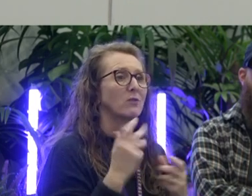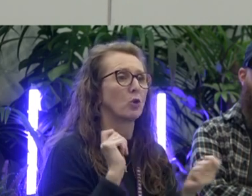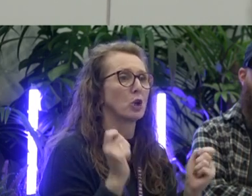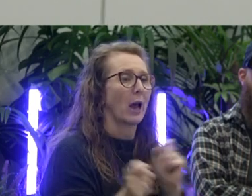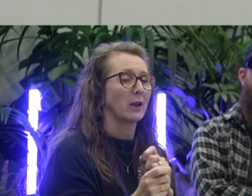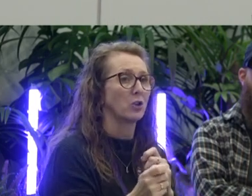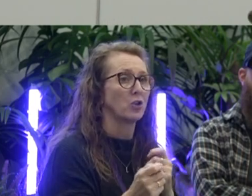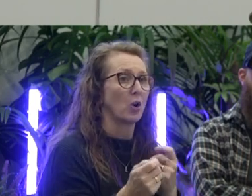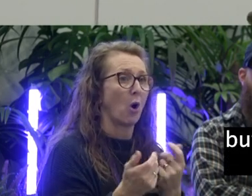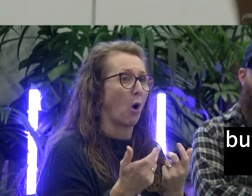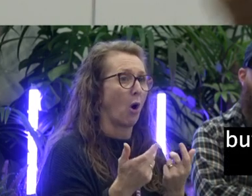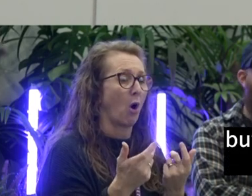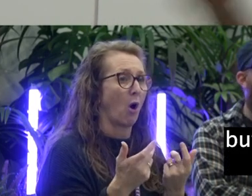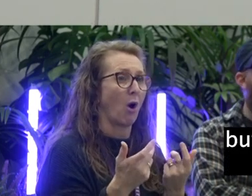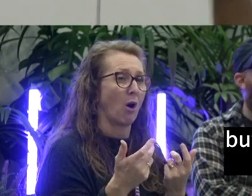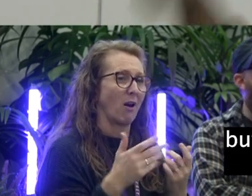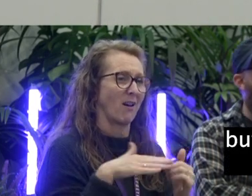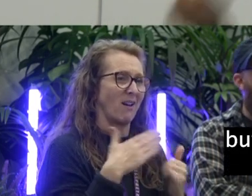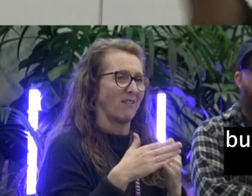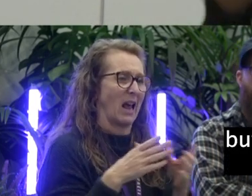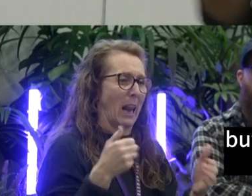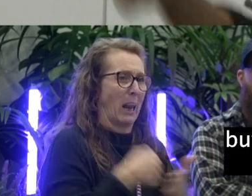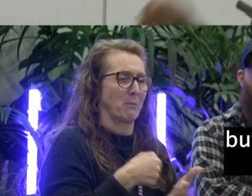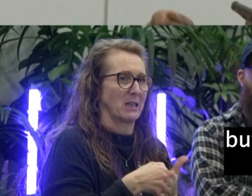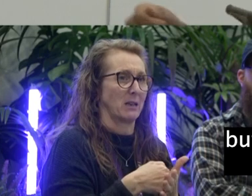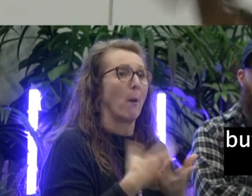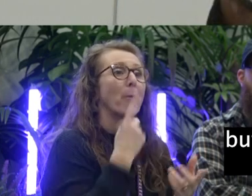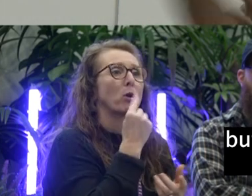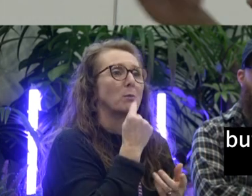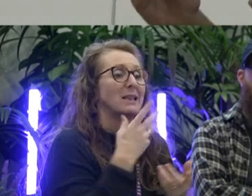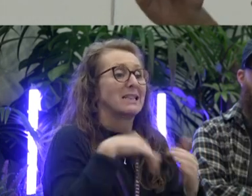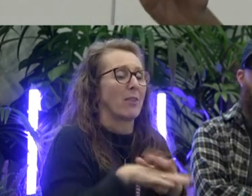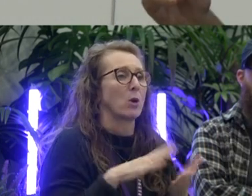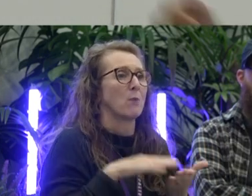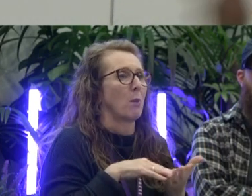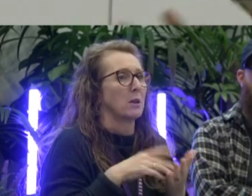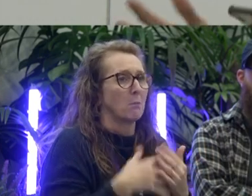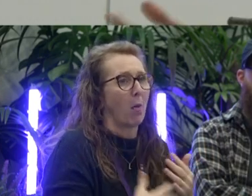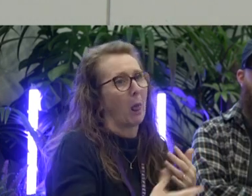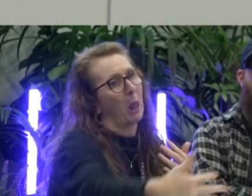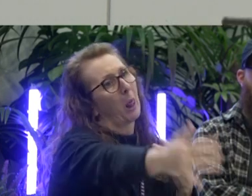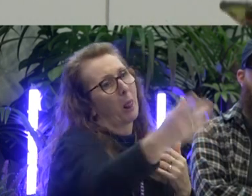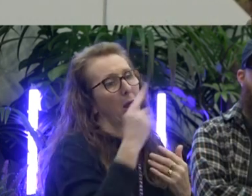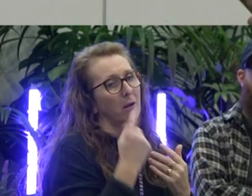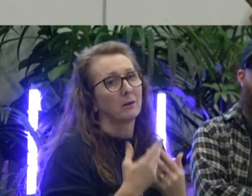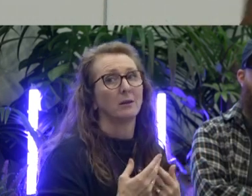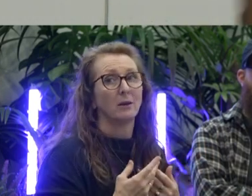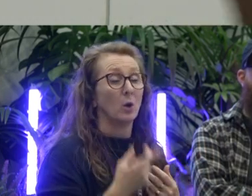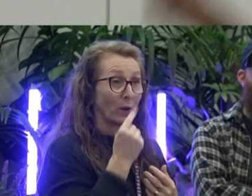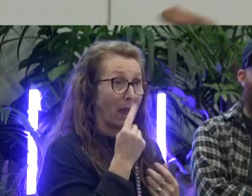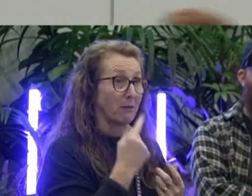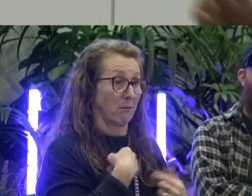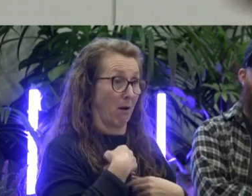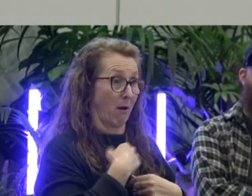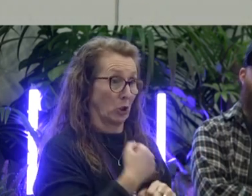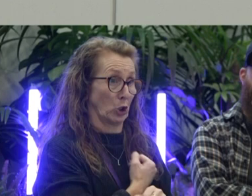change are finite, but the possibilities for change within those moments are not. We can, and I do, spend all